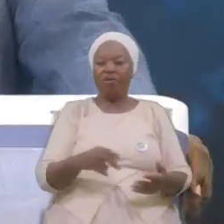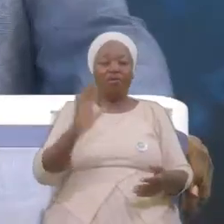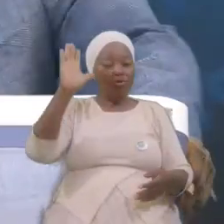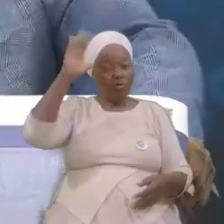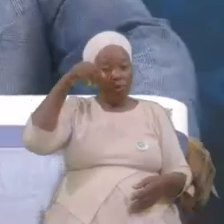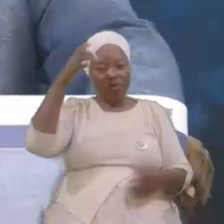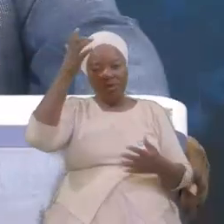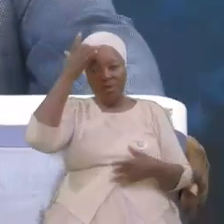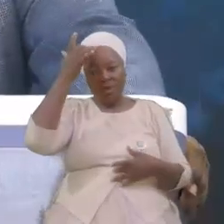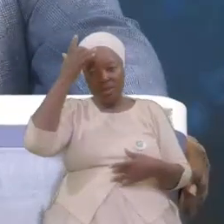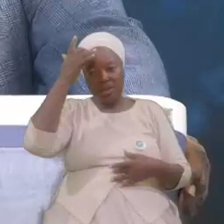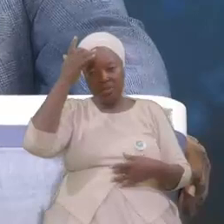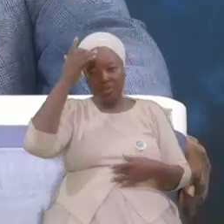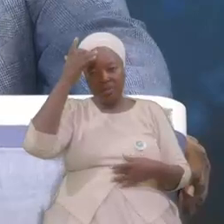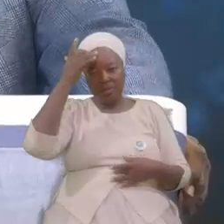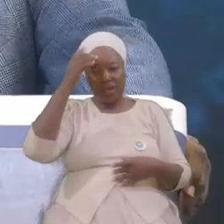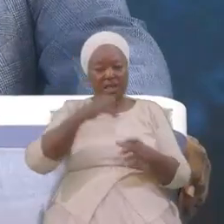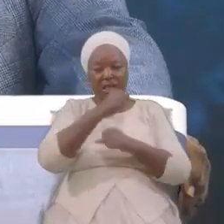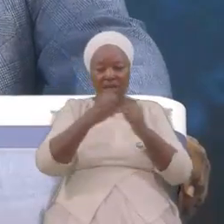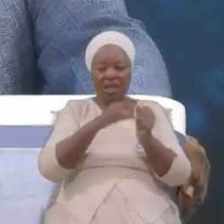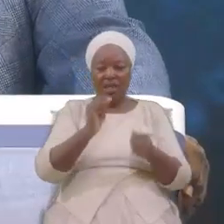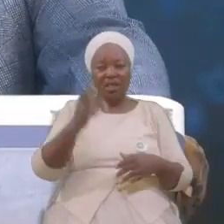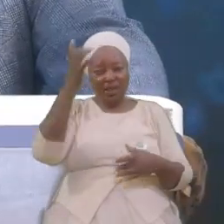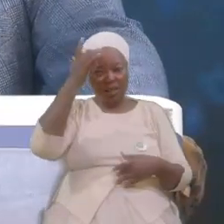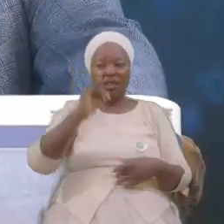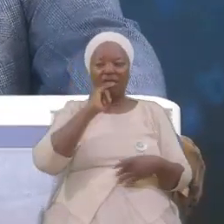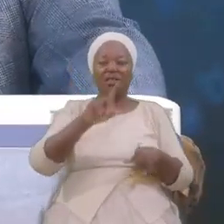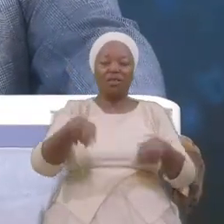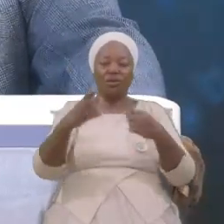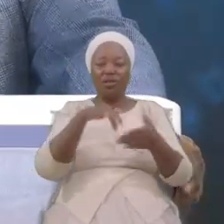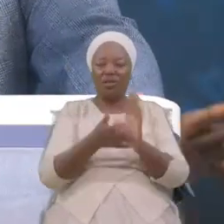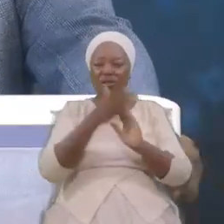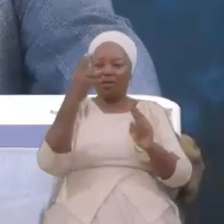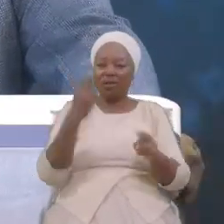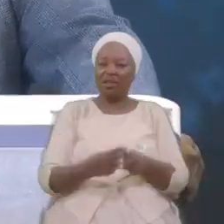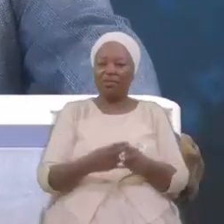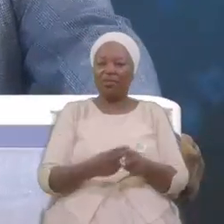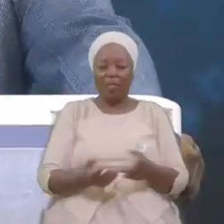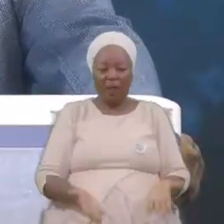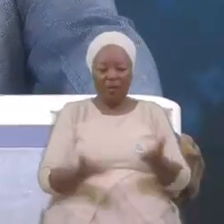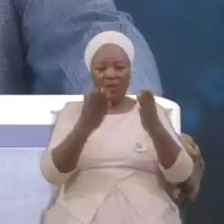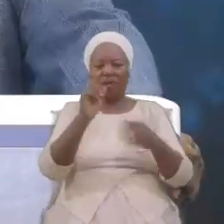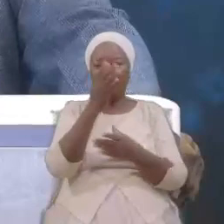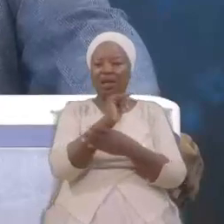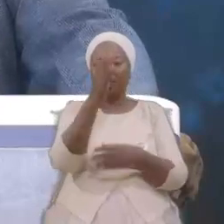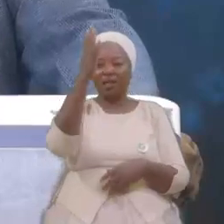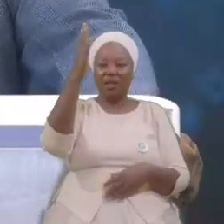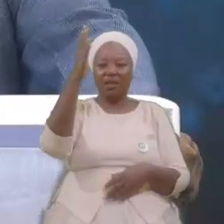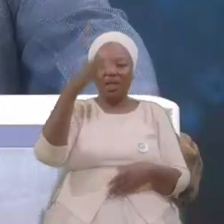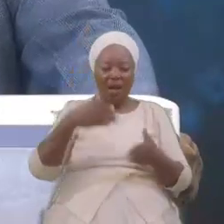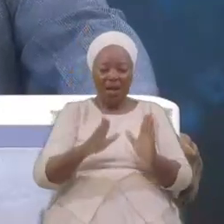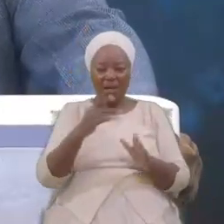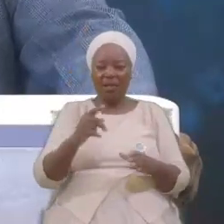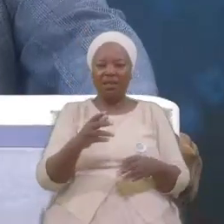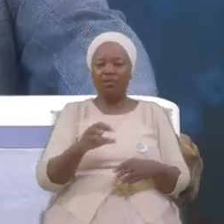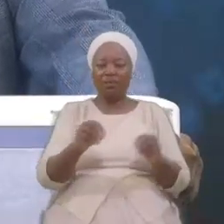disease, terminal disease, is gone. Amen. Raise up that hand, lay the hand, lay the